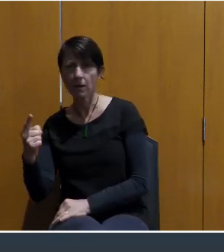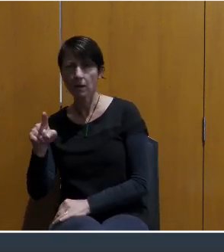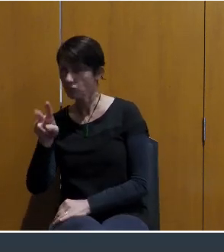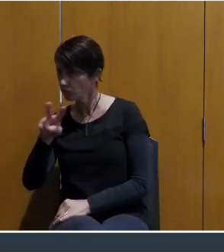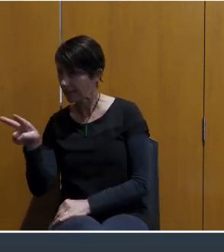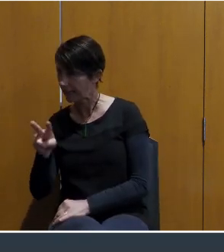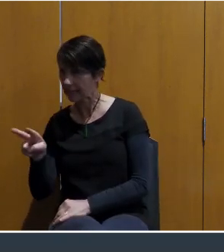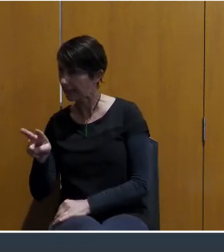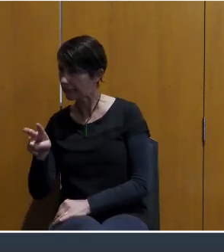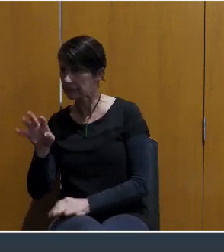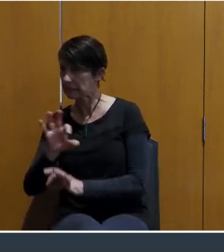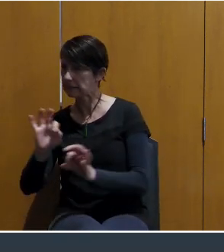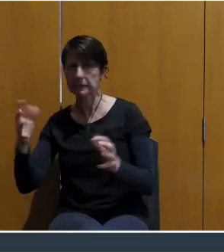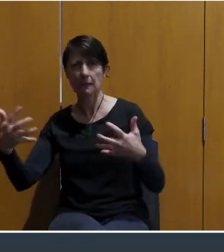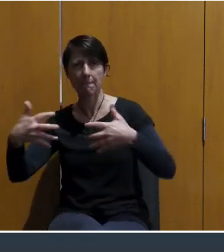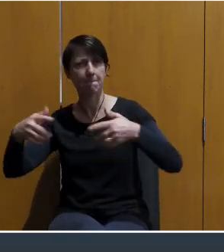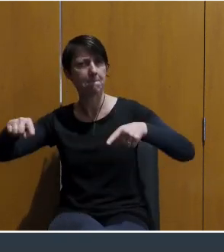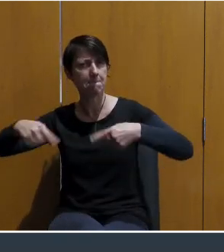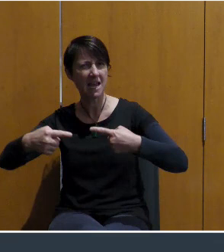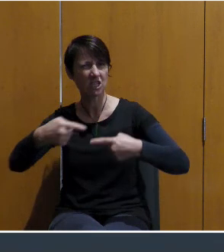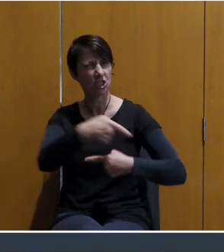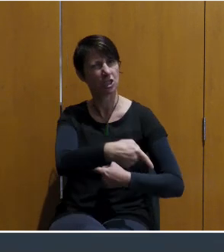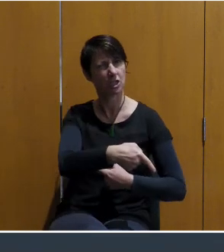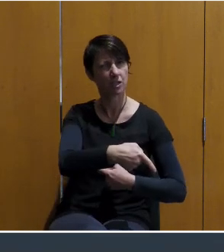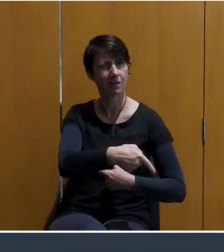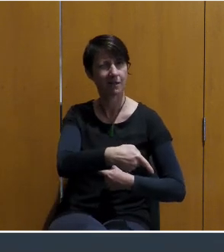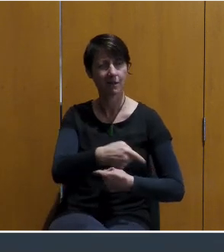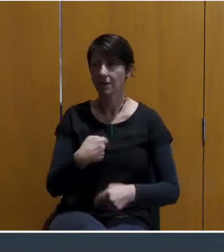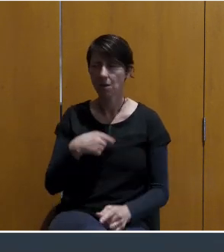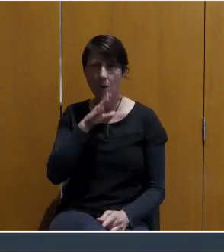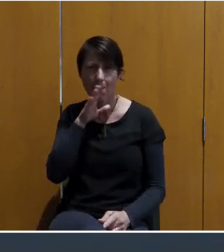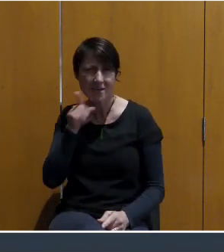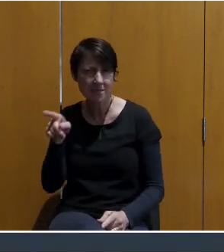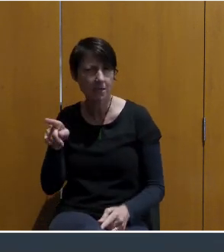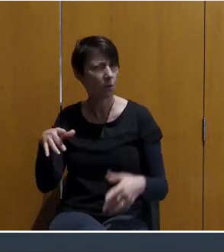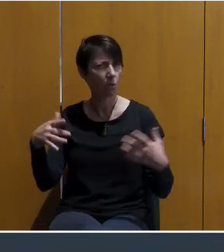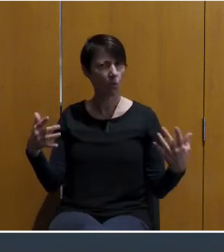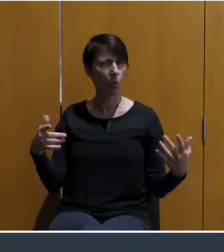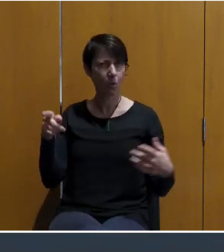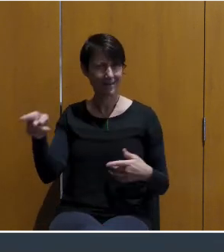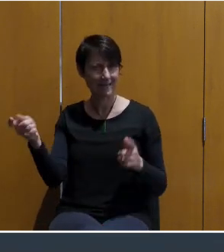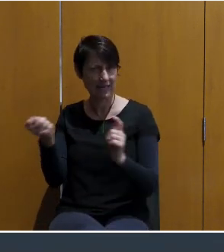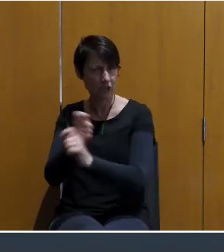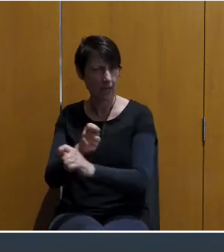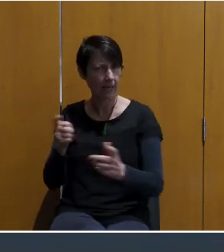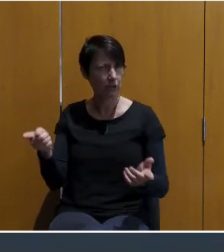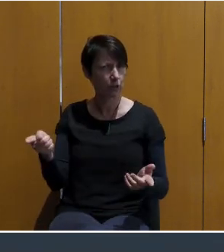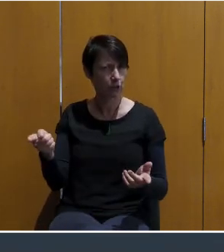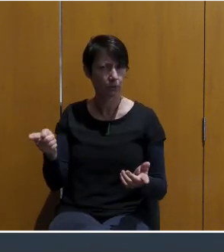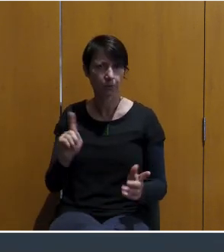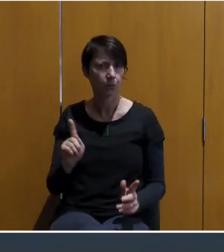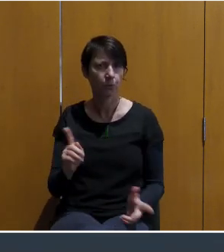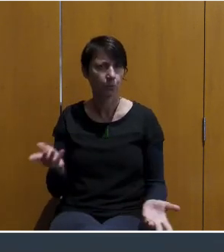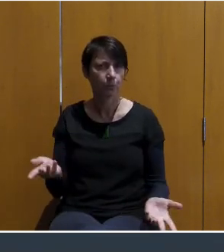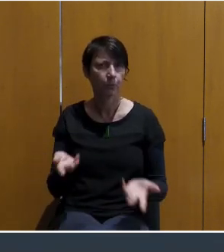Am I not seeing something, or has that been changed since the information pack was put out? In other words, has